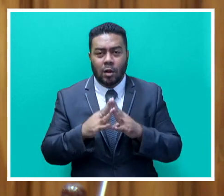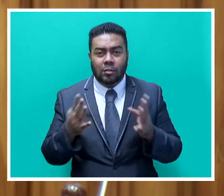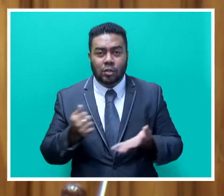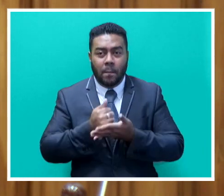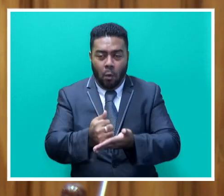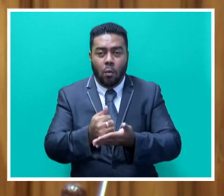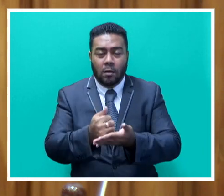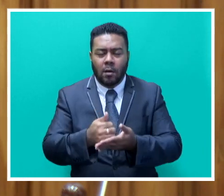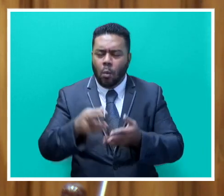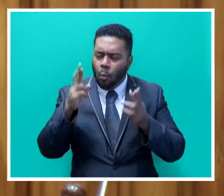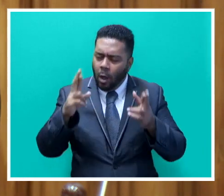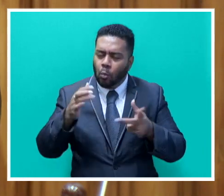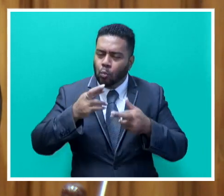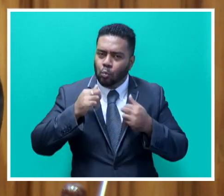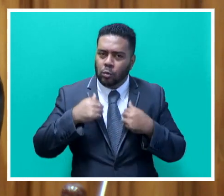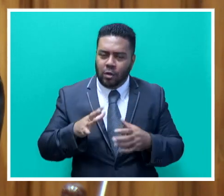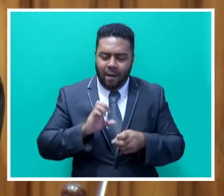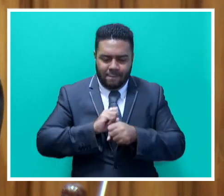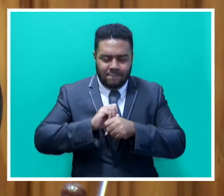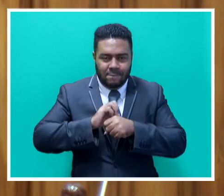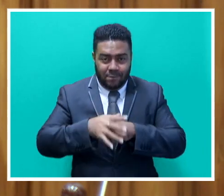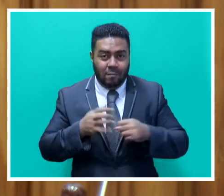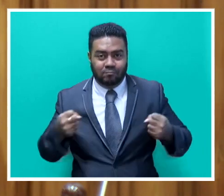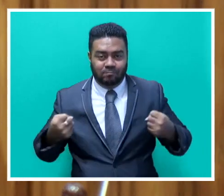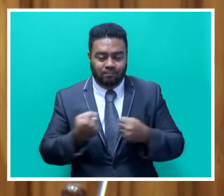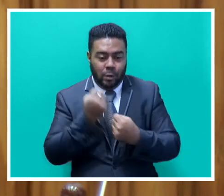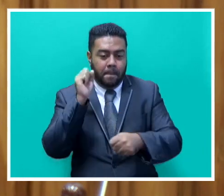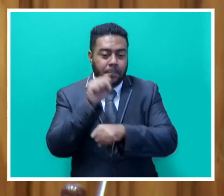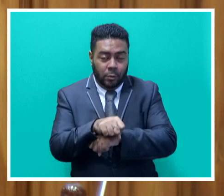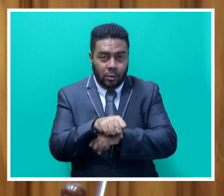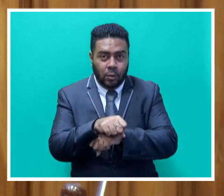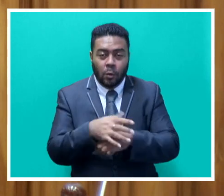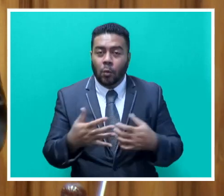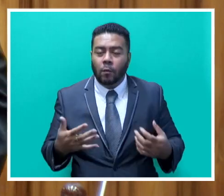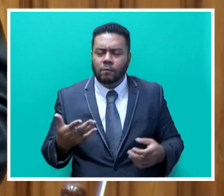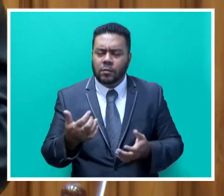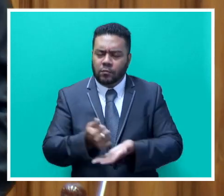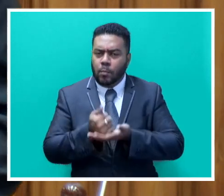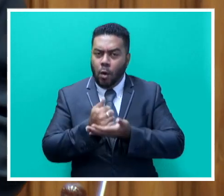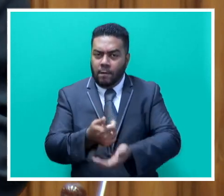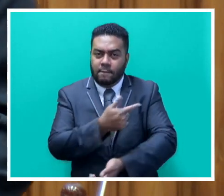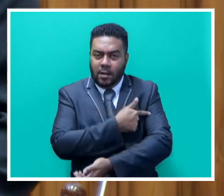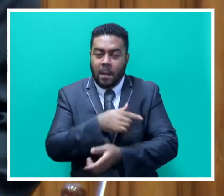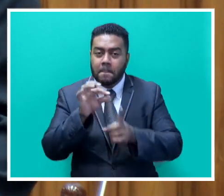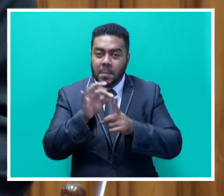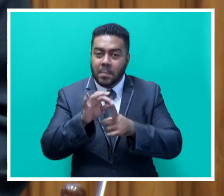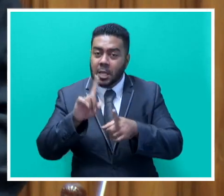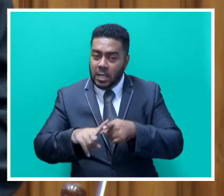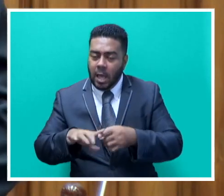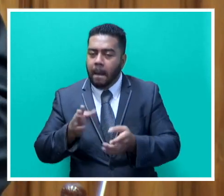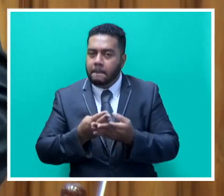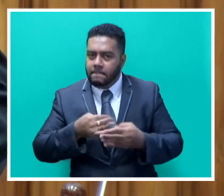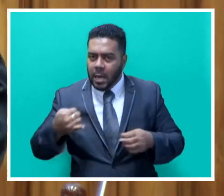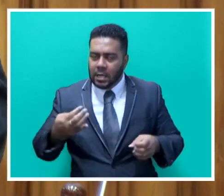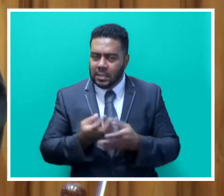supporters, well-wishers and friends in our fight against COVID-19. Some of the support came in terms of vaccines, PPE, medical supplies,